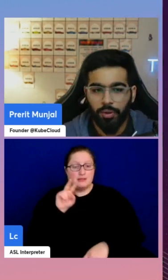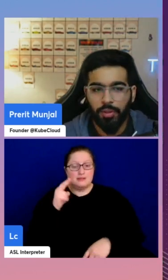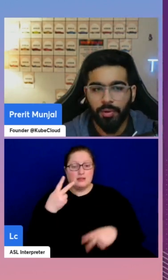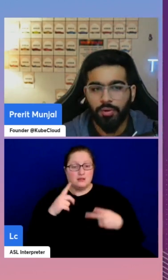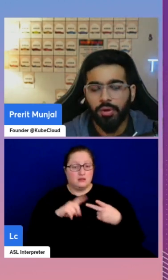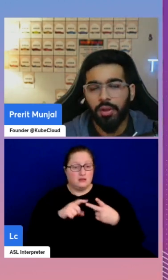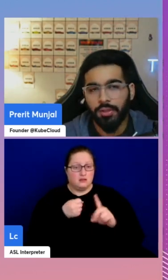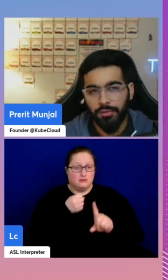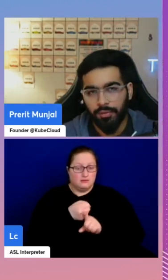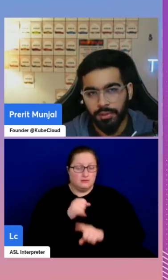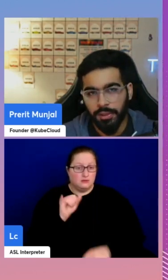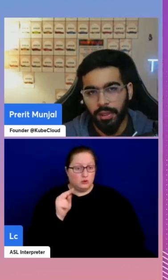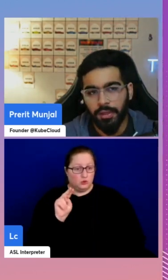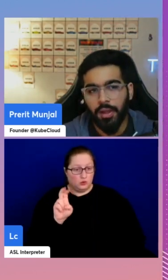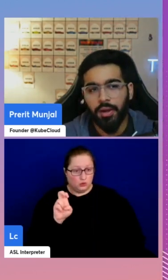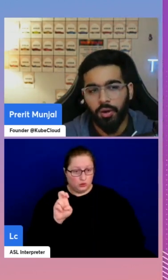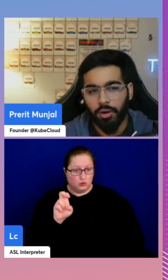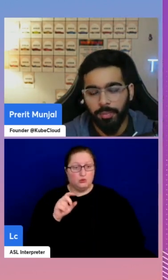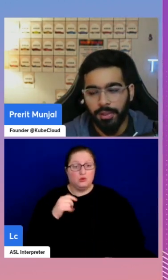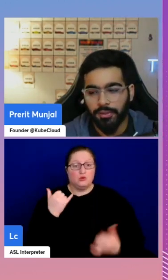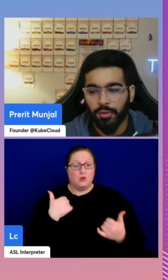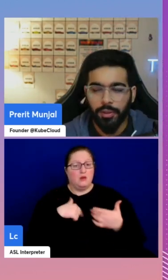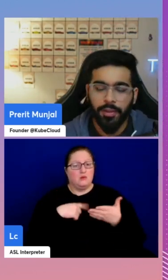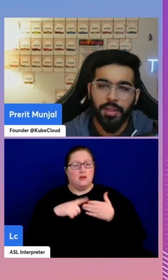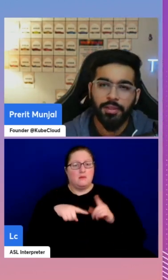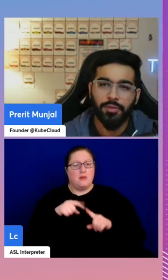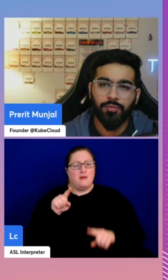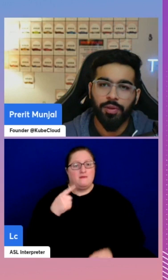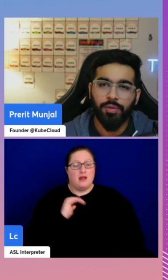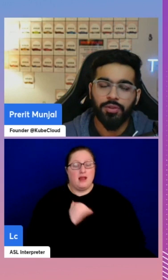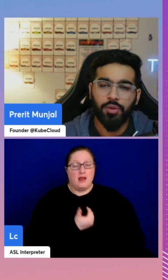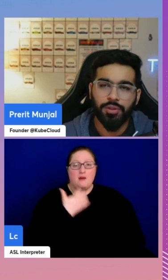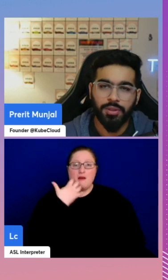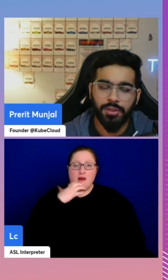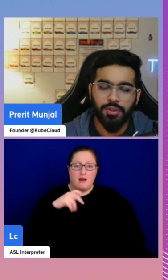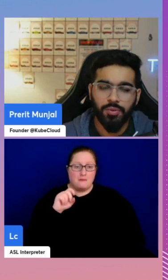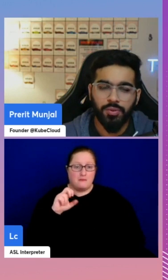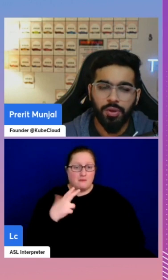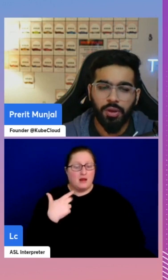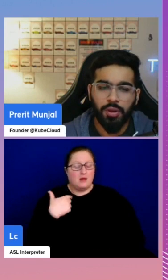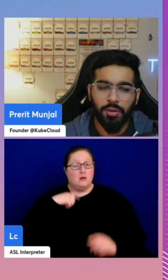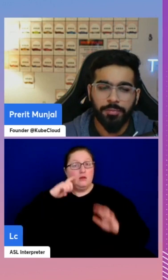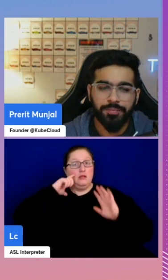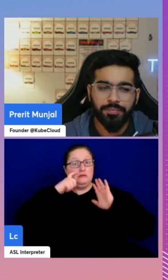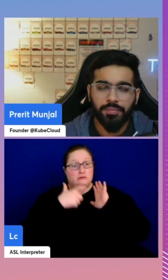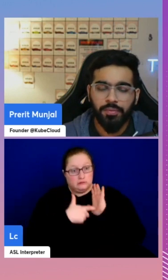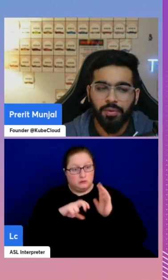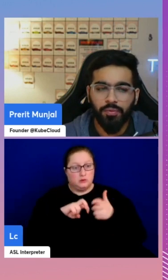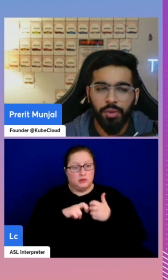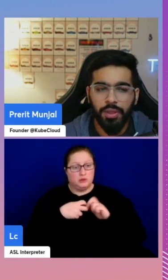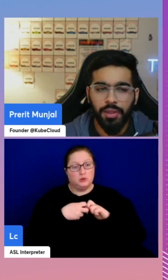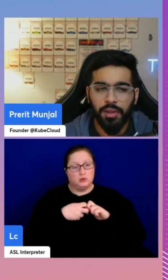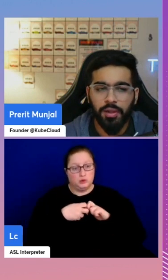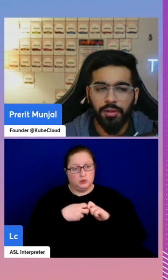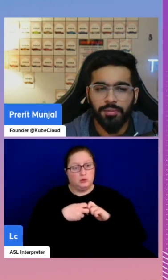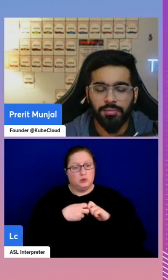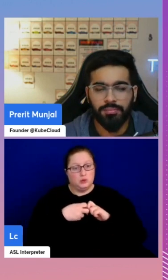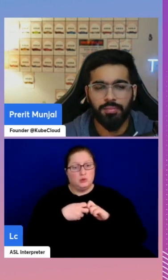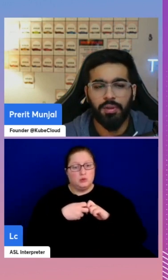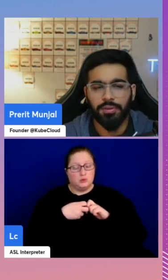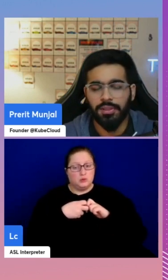right now I'm talking about the first attack, our hot patch. Okay, so when we saw such issue,